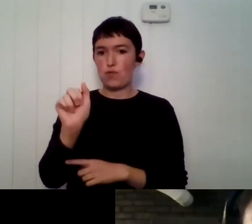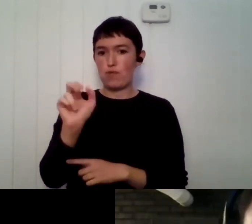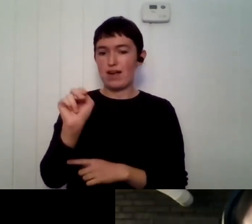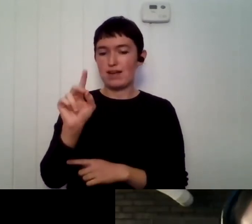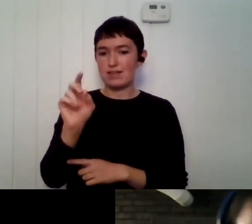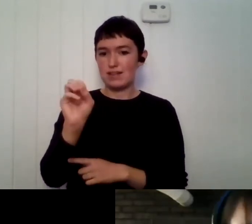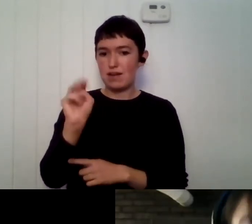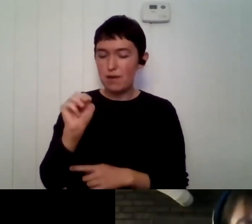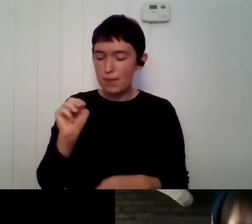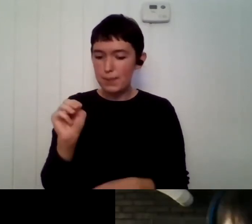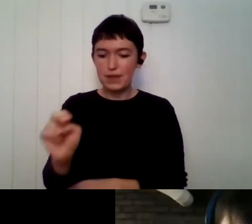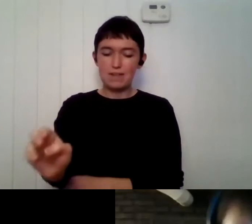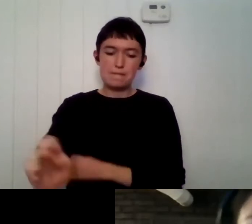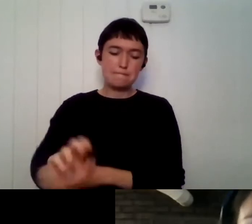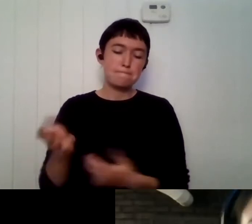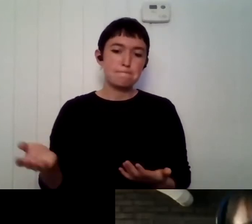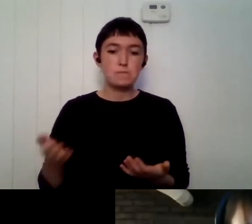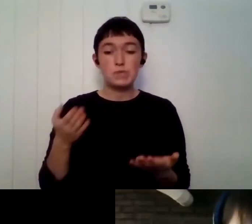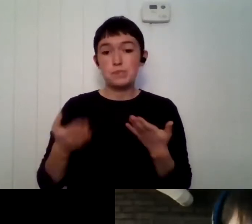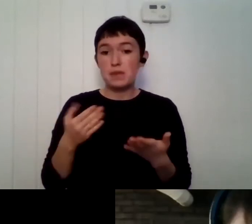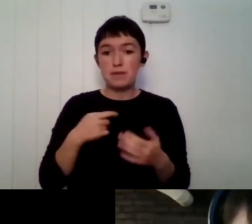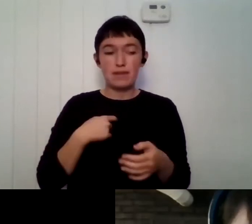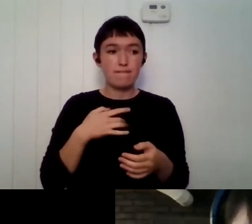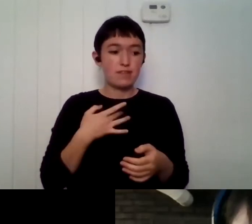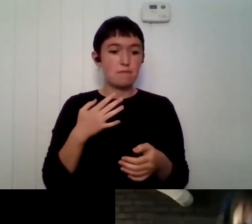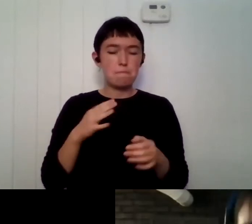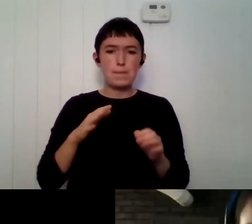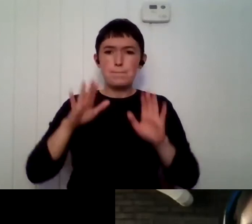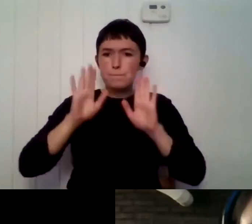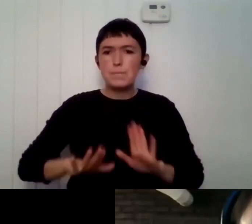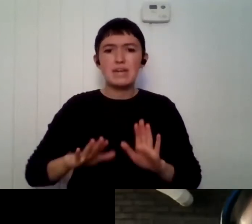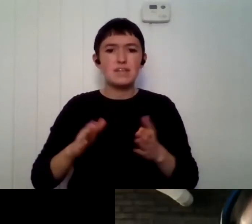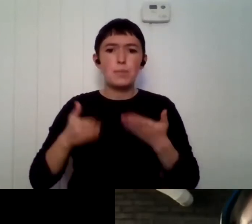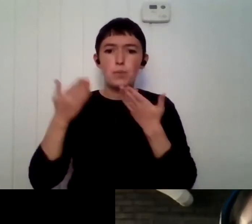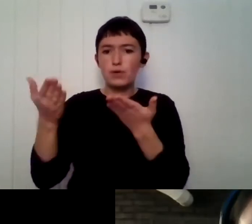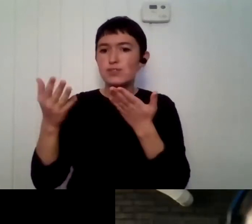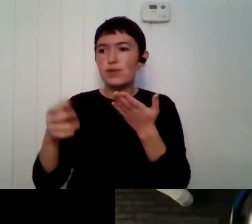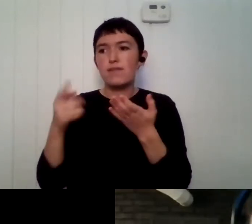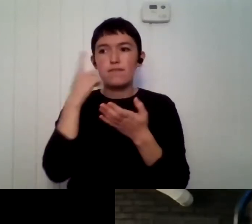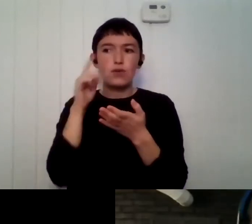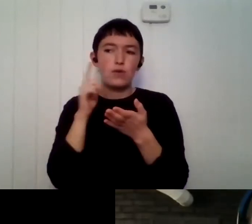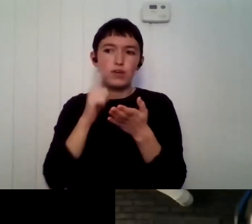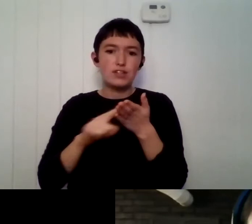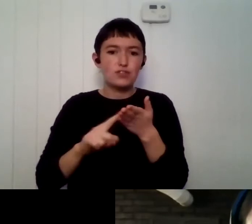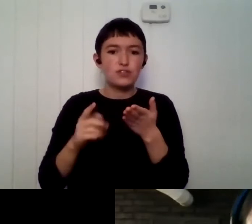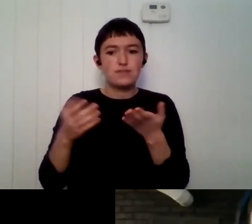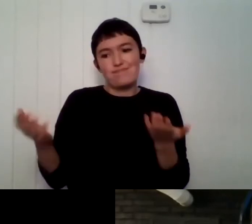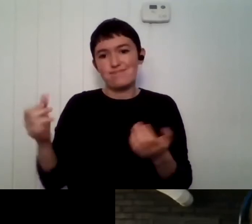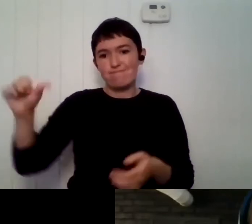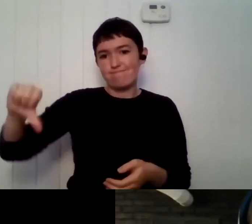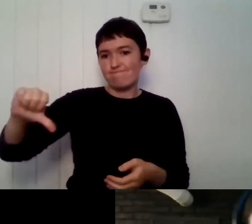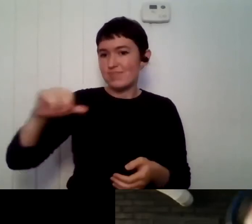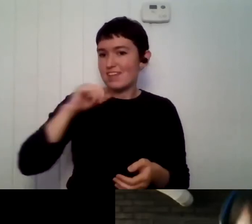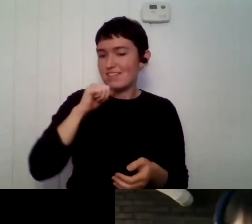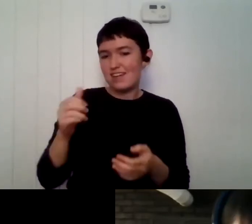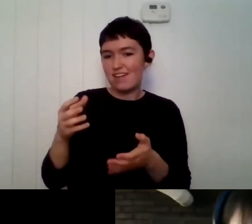but in the end it does not get funding, but you try again. And that's just the current working model for that. So maybe that would be my least